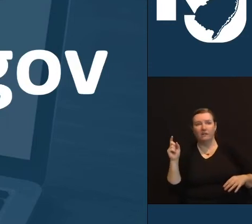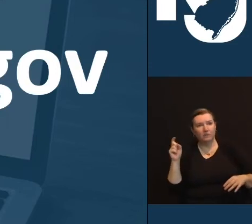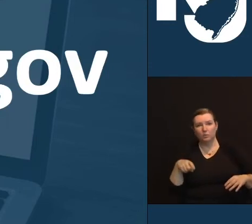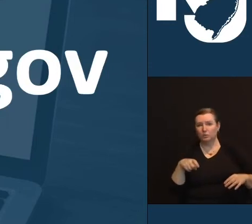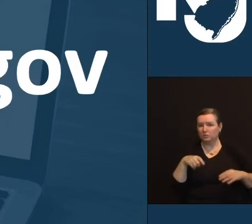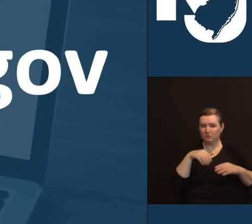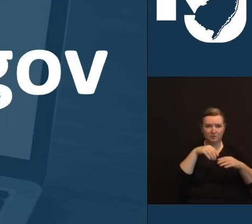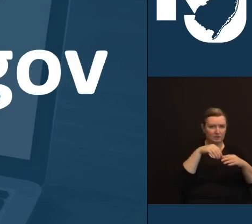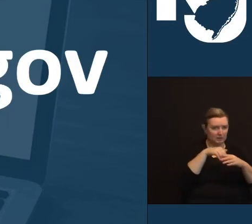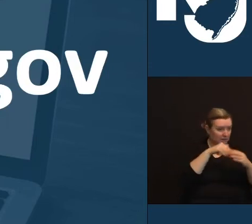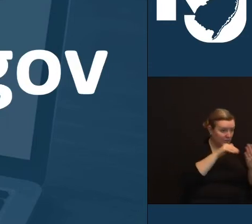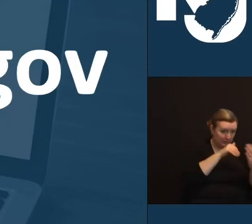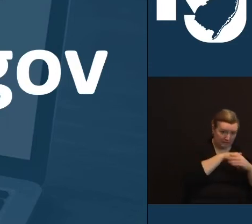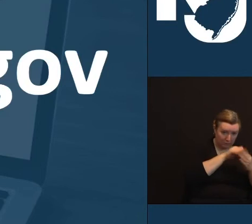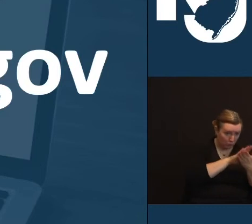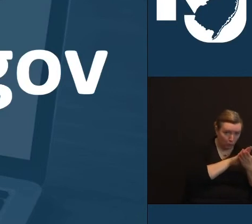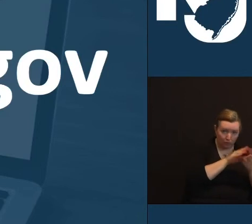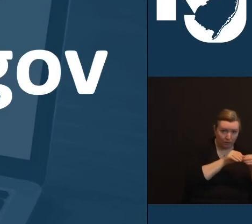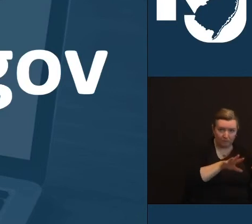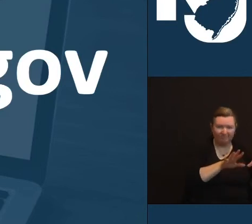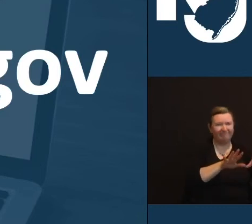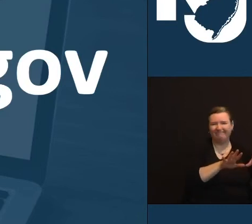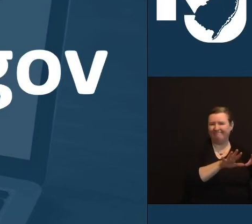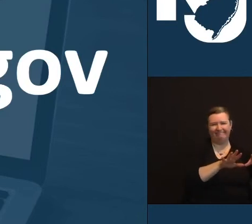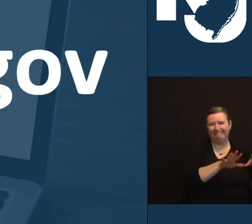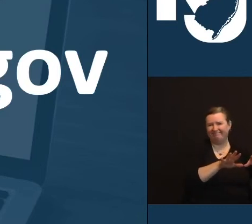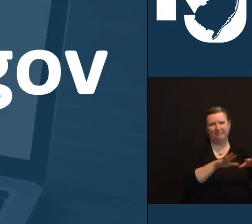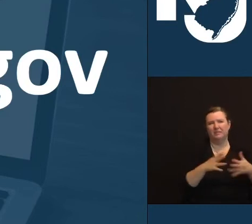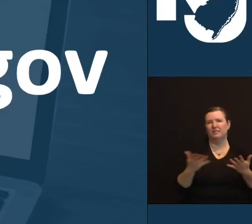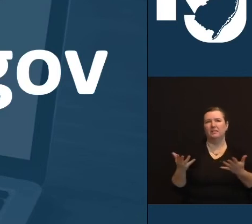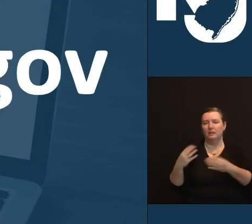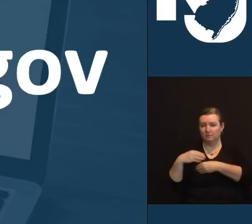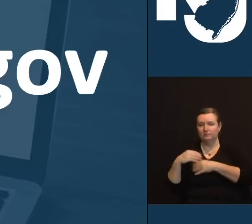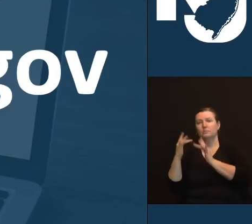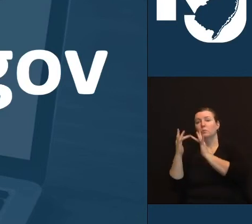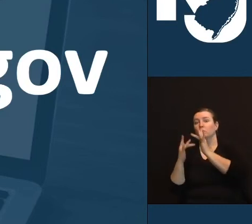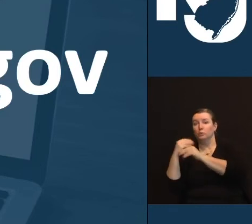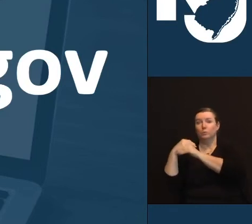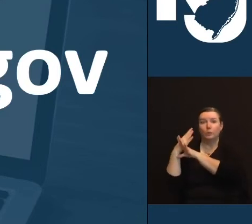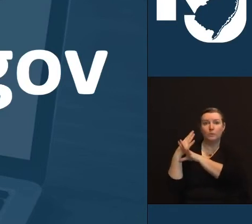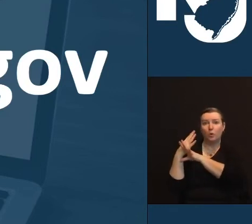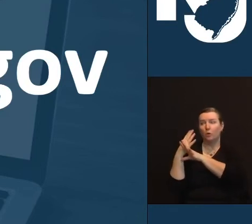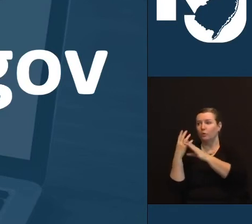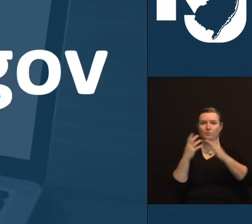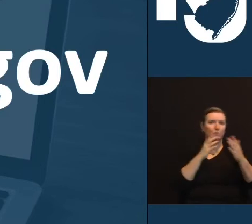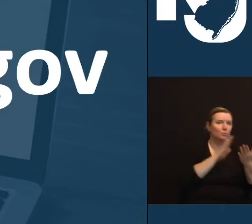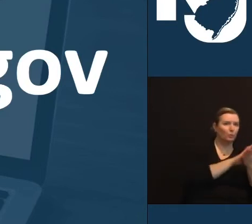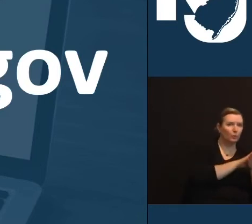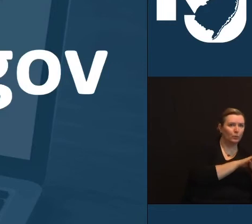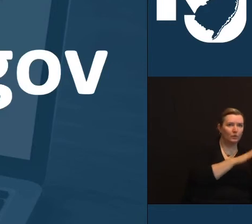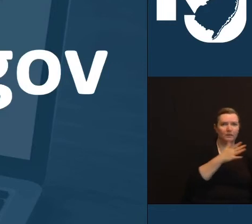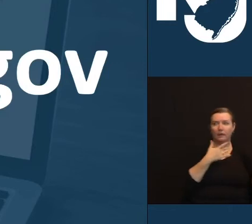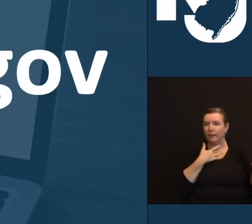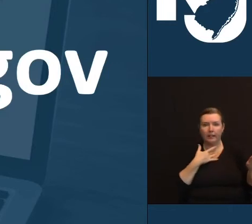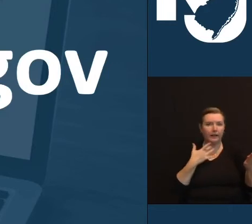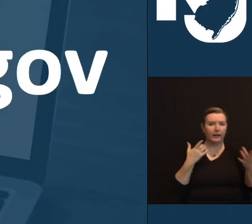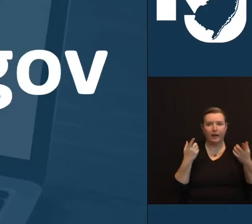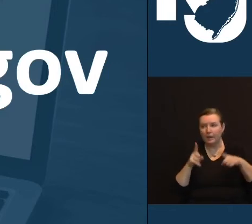go back into school, and they had a handful of transmissions that by definition could not have been in the 4 walls inside of the